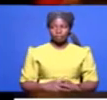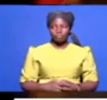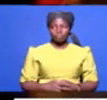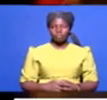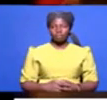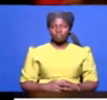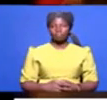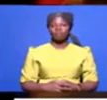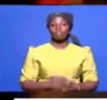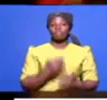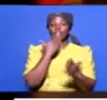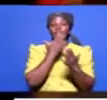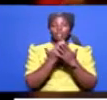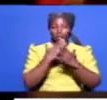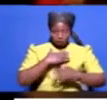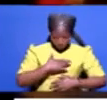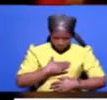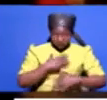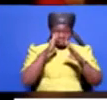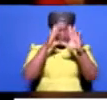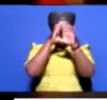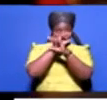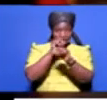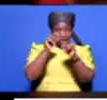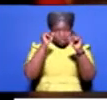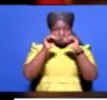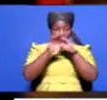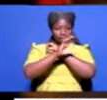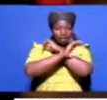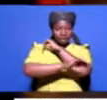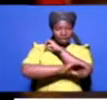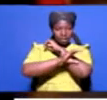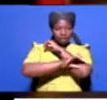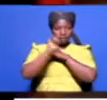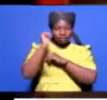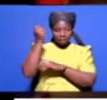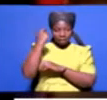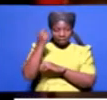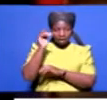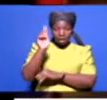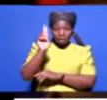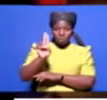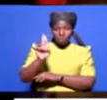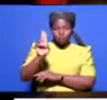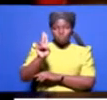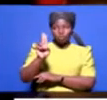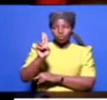Your Excellency, the President of the Republic of Kenya, Uhuru Muigai Kenyatta,